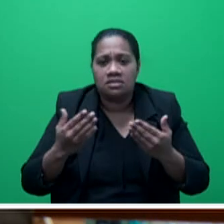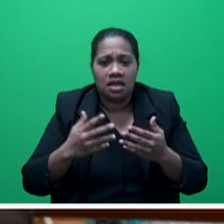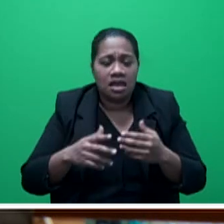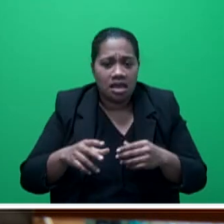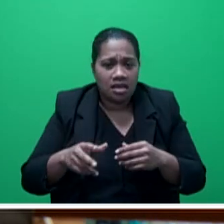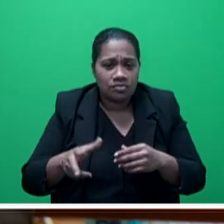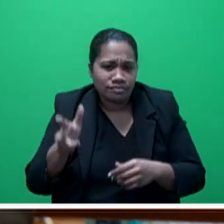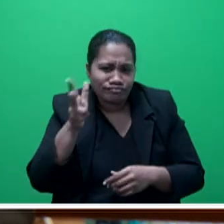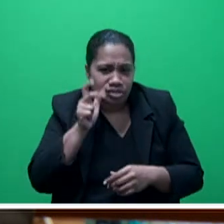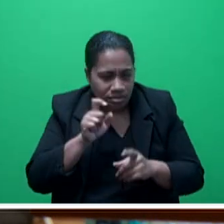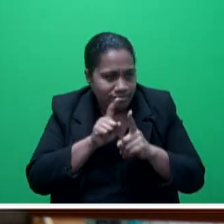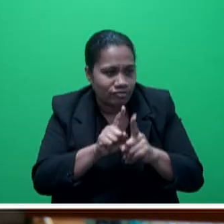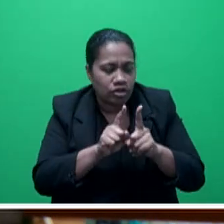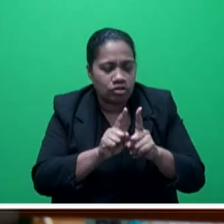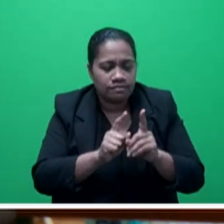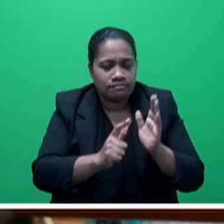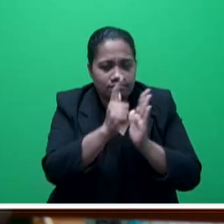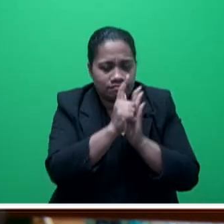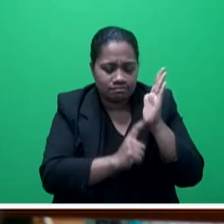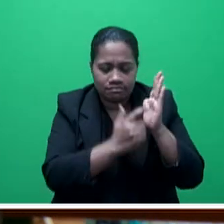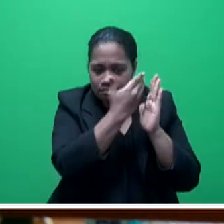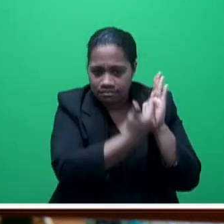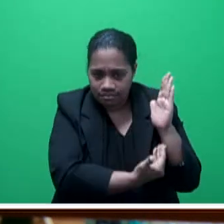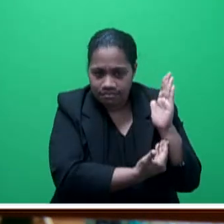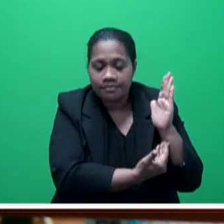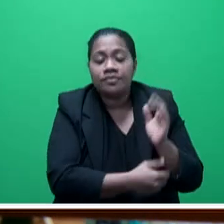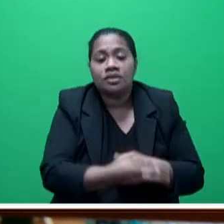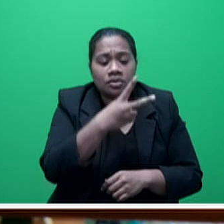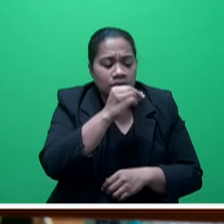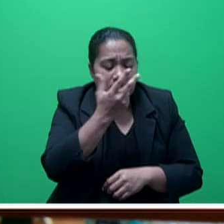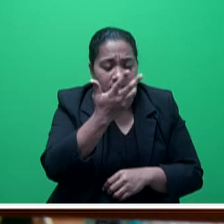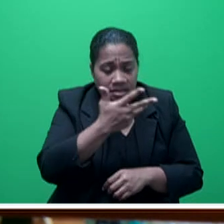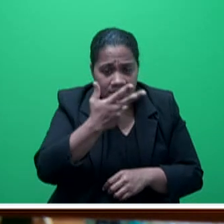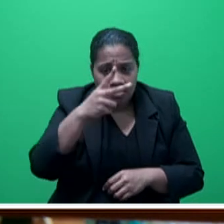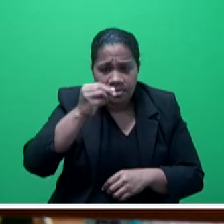vital legislation. During 2019-2020 financial year,